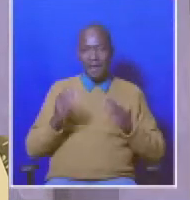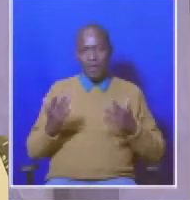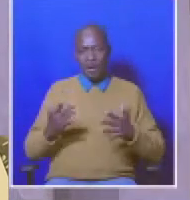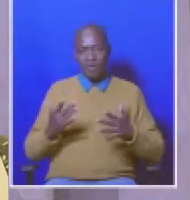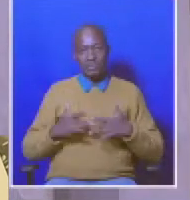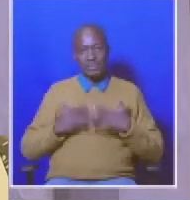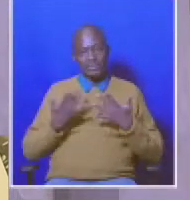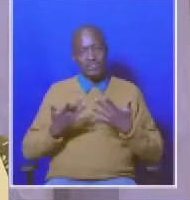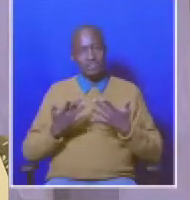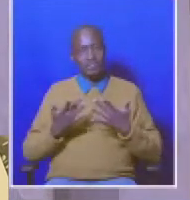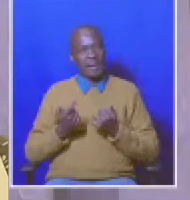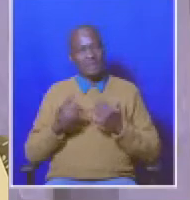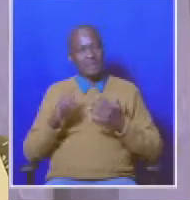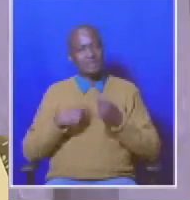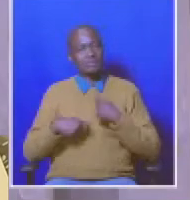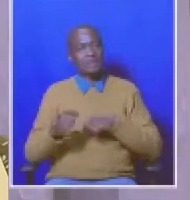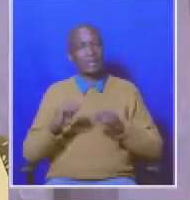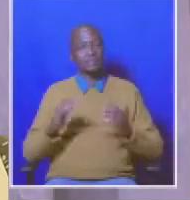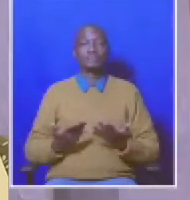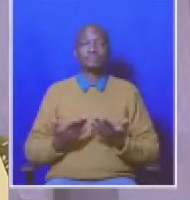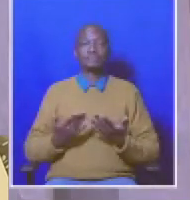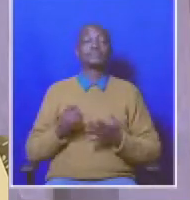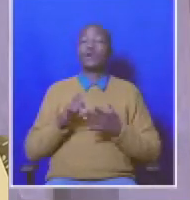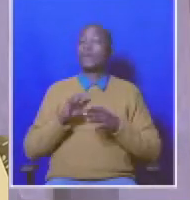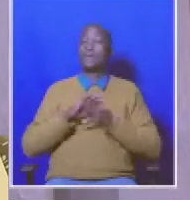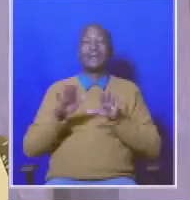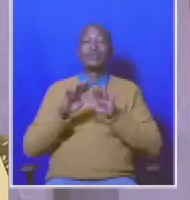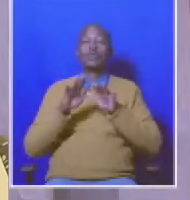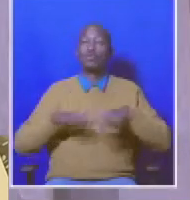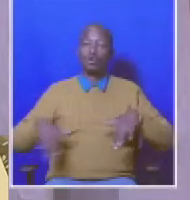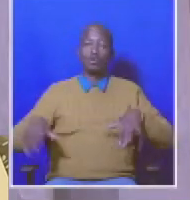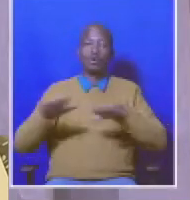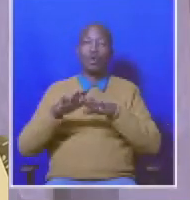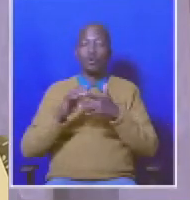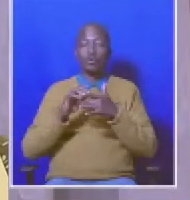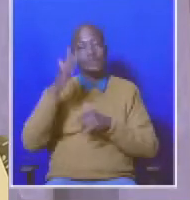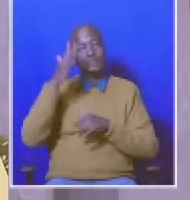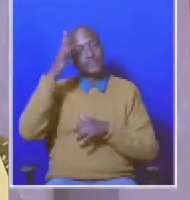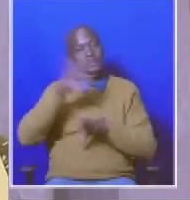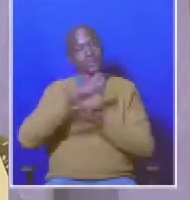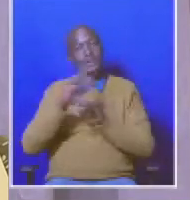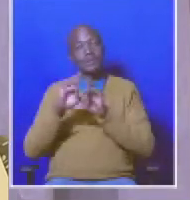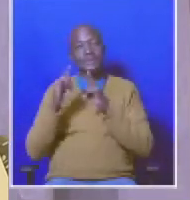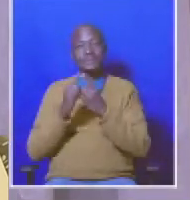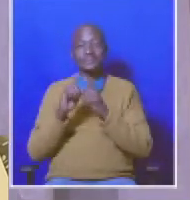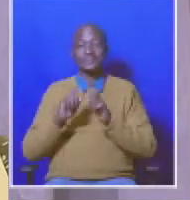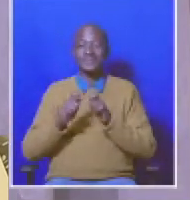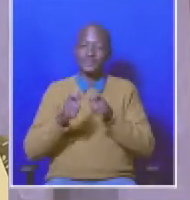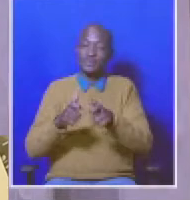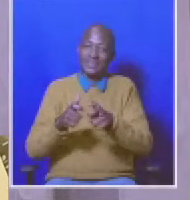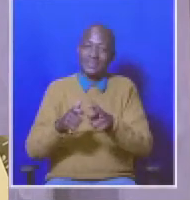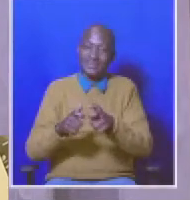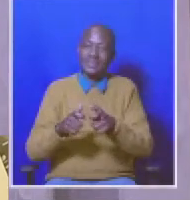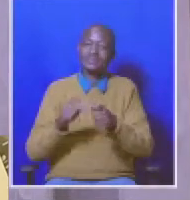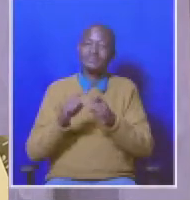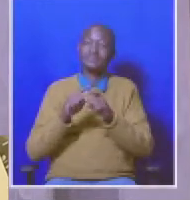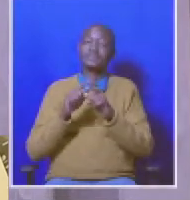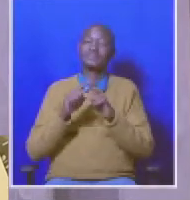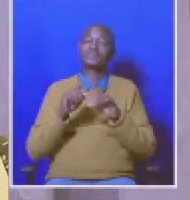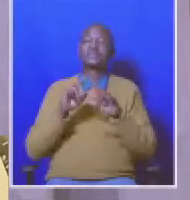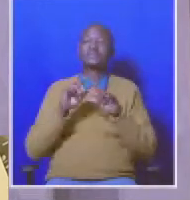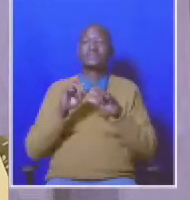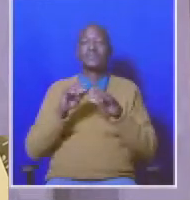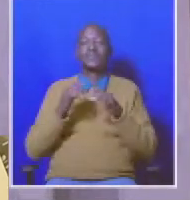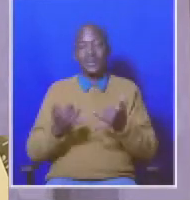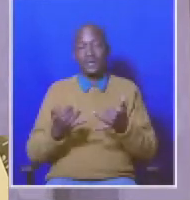say, not all government departments have moved with speed, and therefore it is up